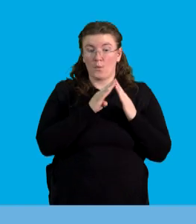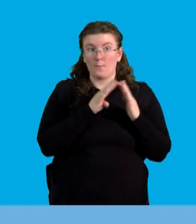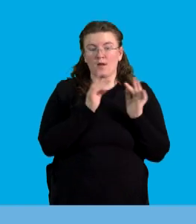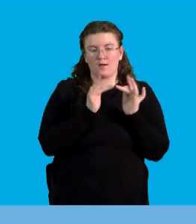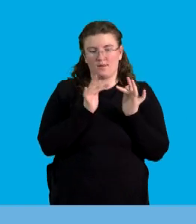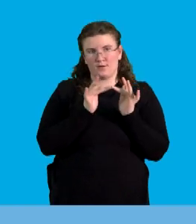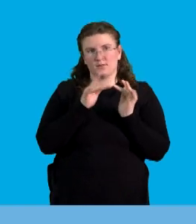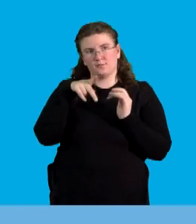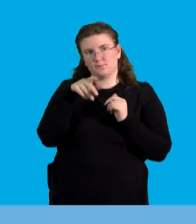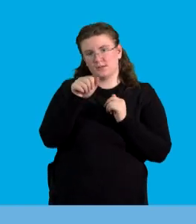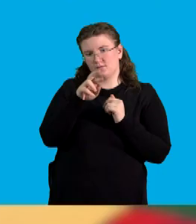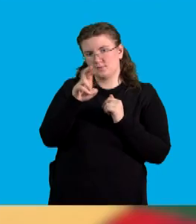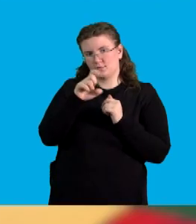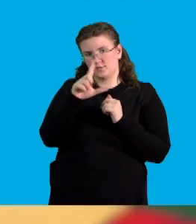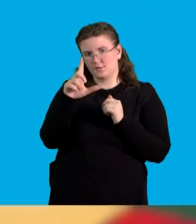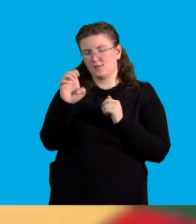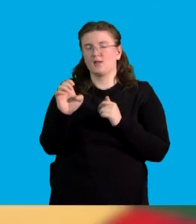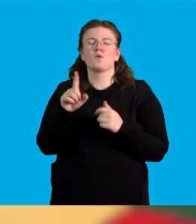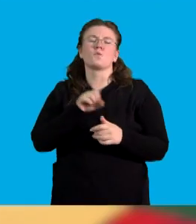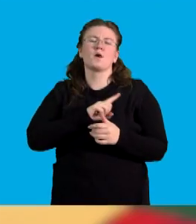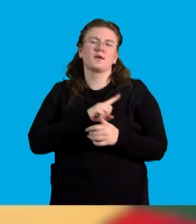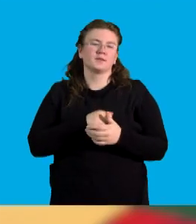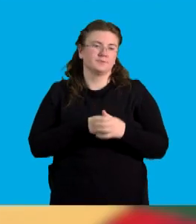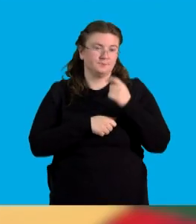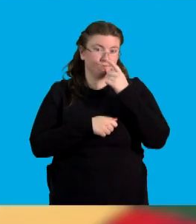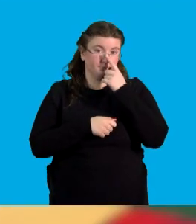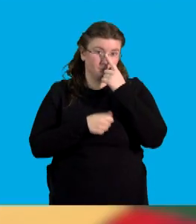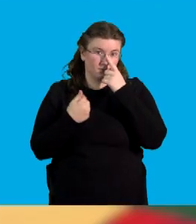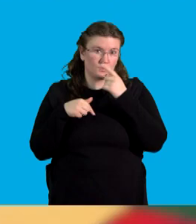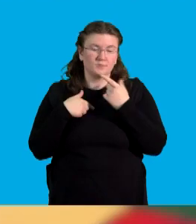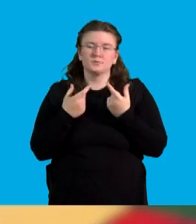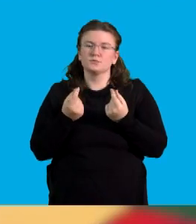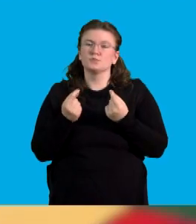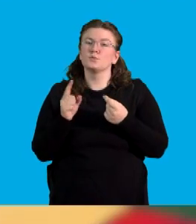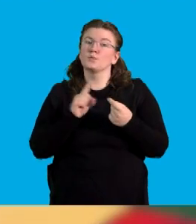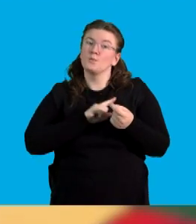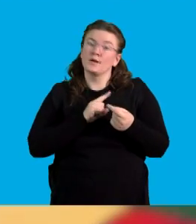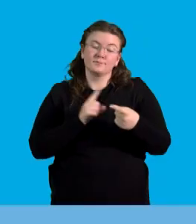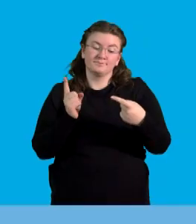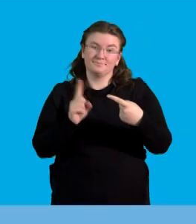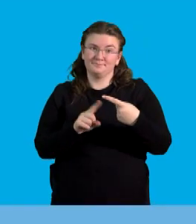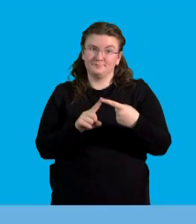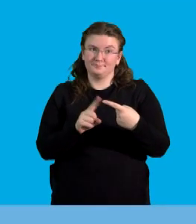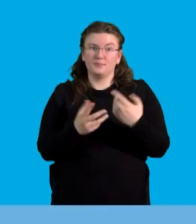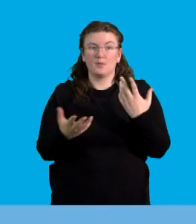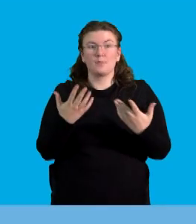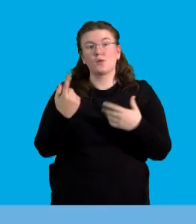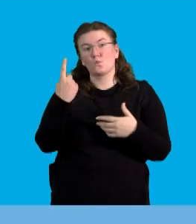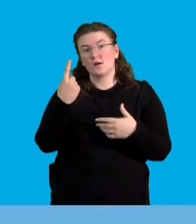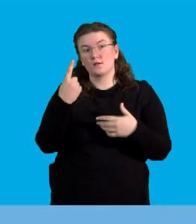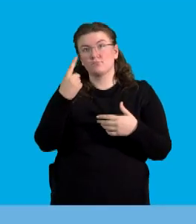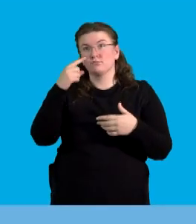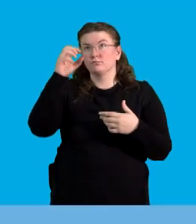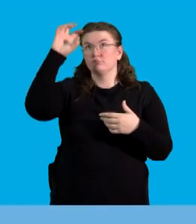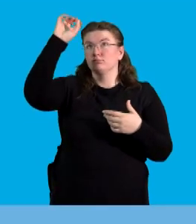houses in a parallel circuit? So we are doing that because A, if one light bulb